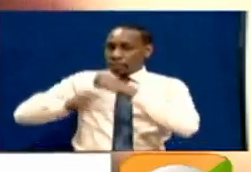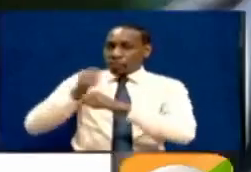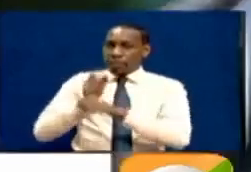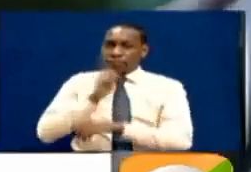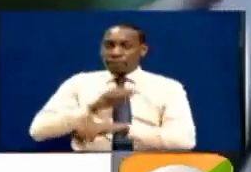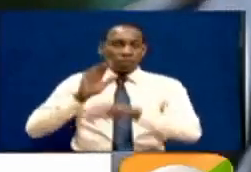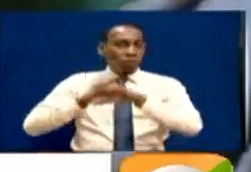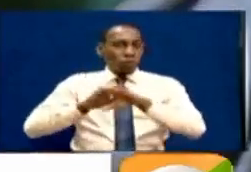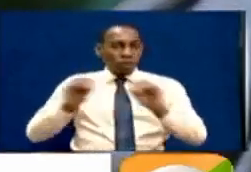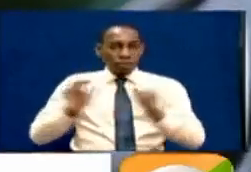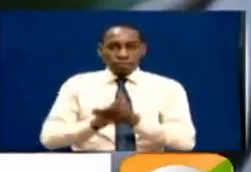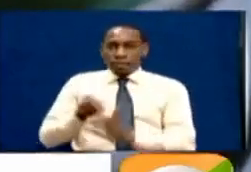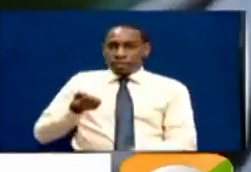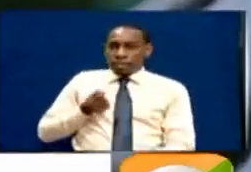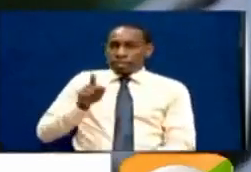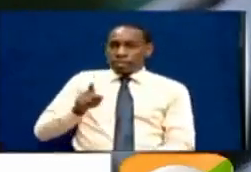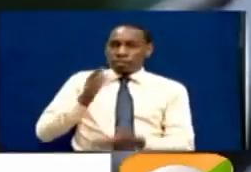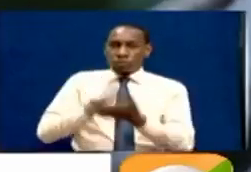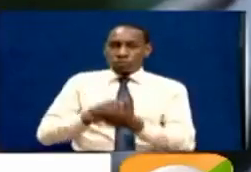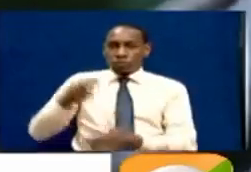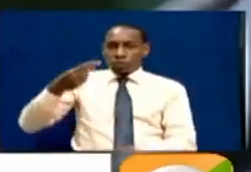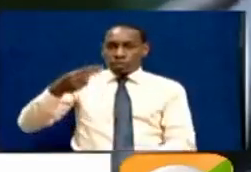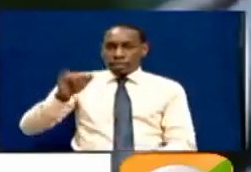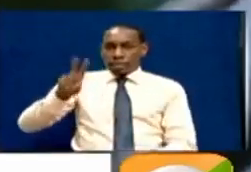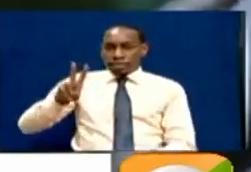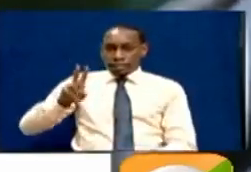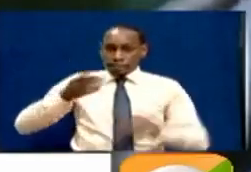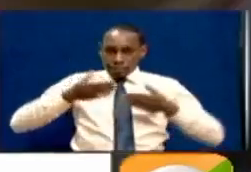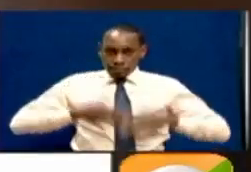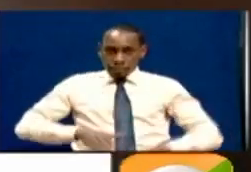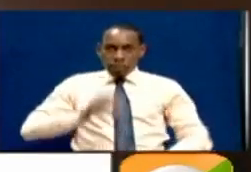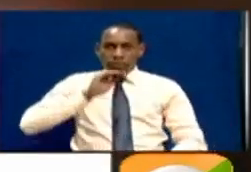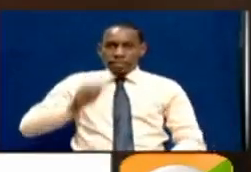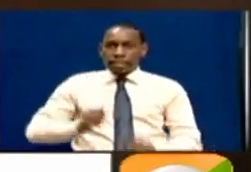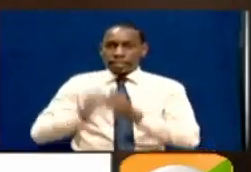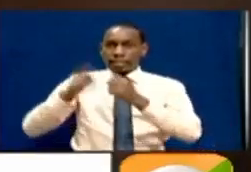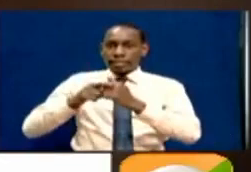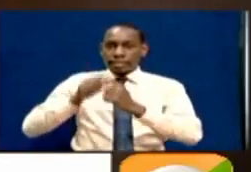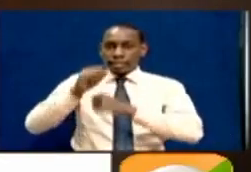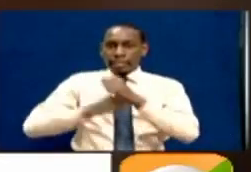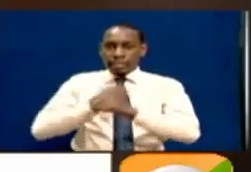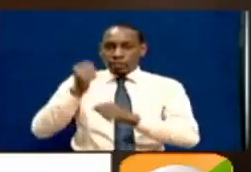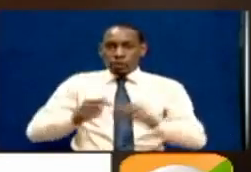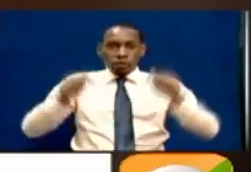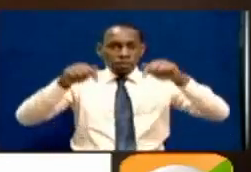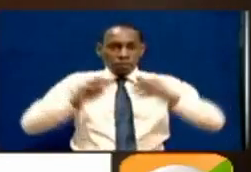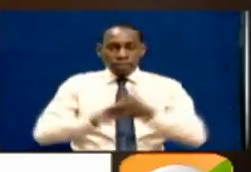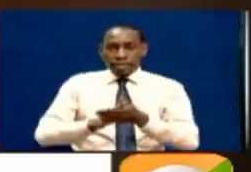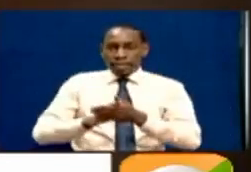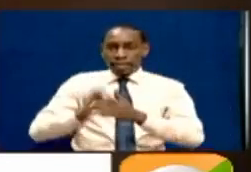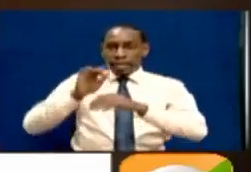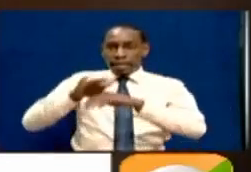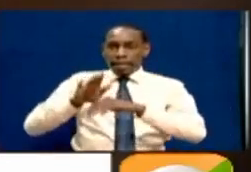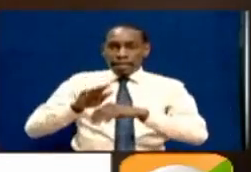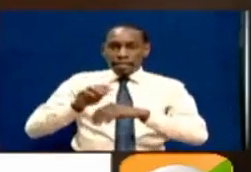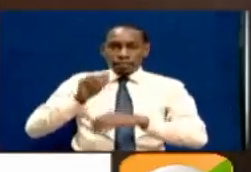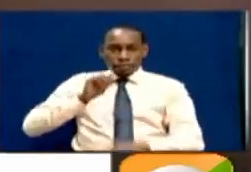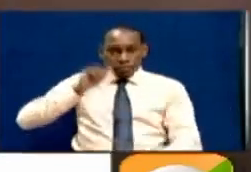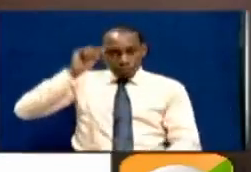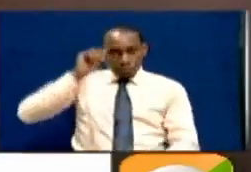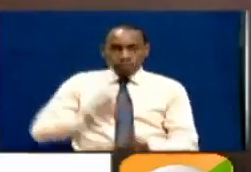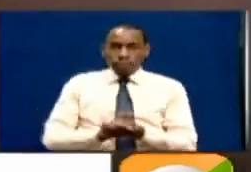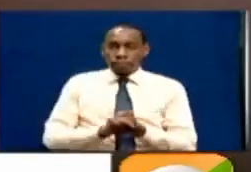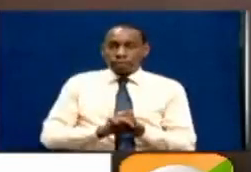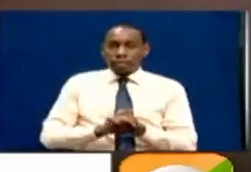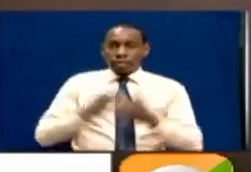sio mzuri. She bore a HIV positive son. He is 16 years today. In his early teen years, his health